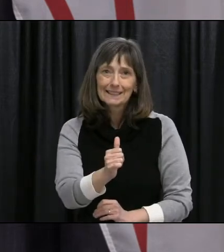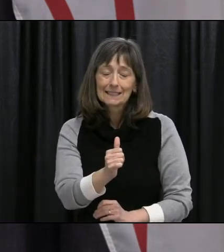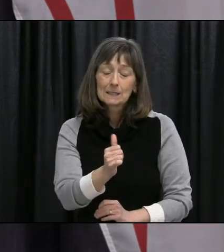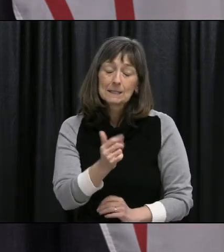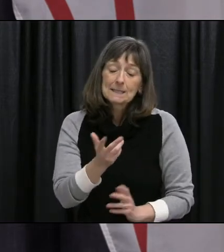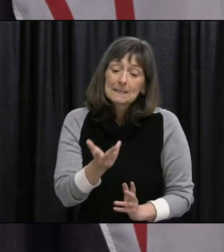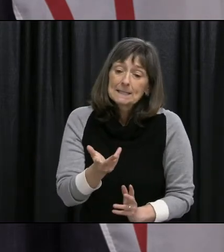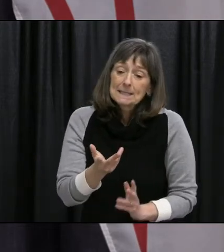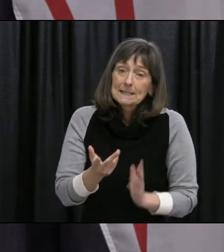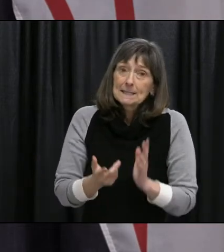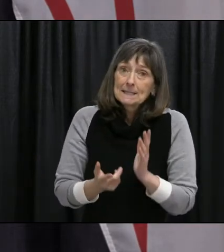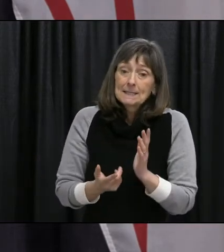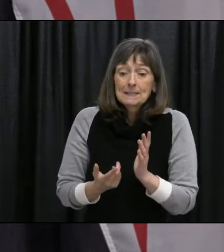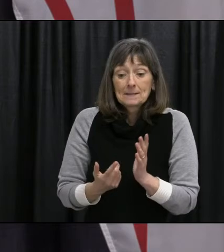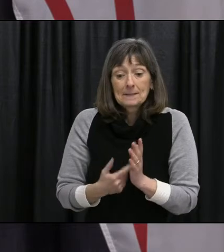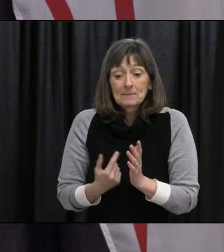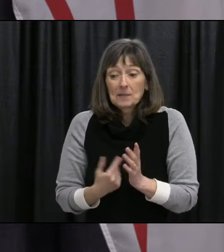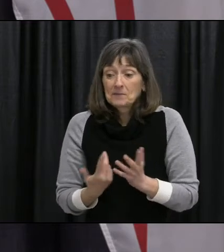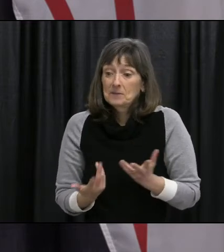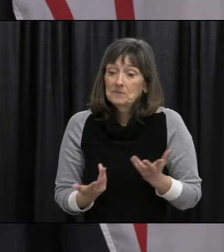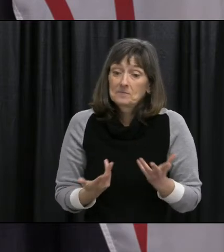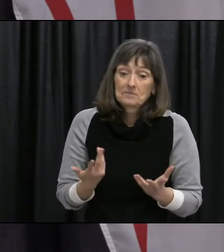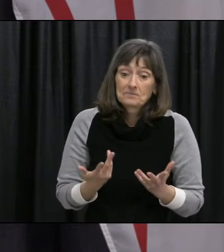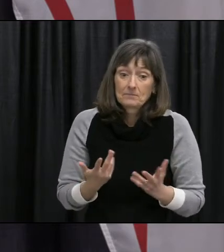be up to 30%